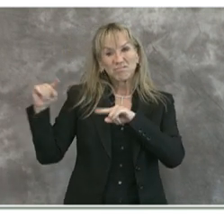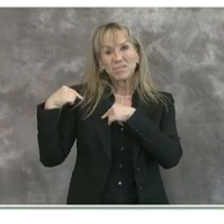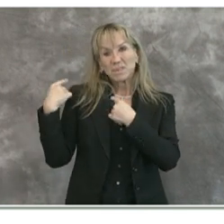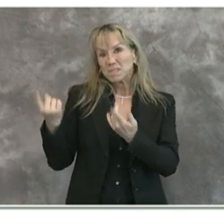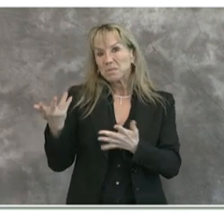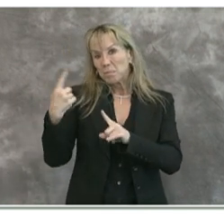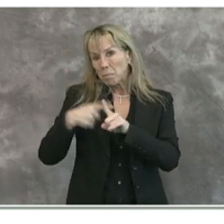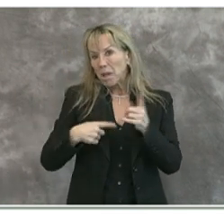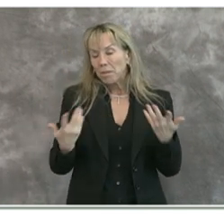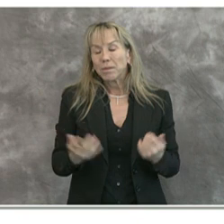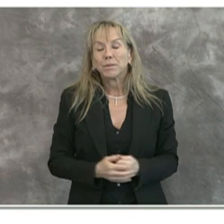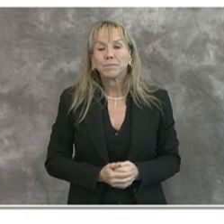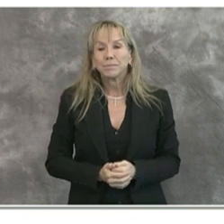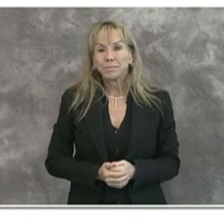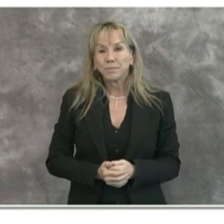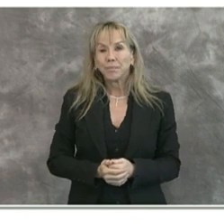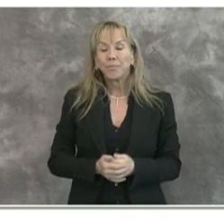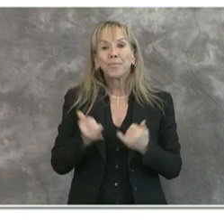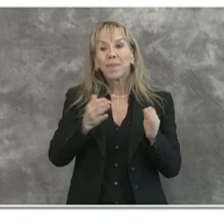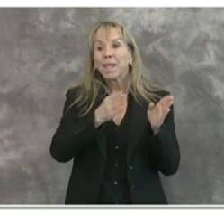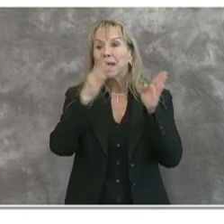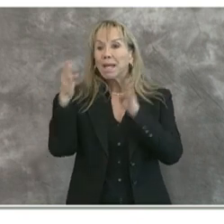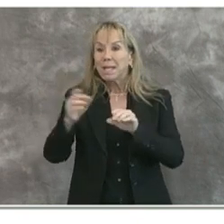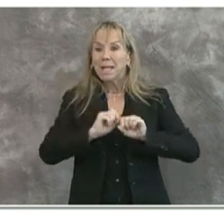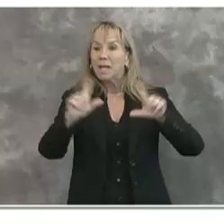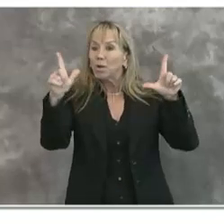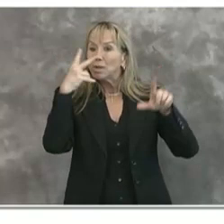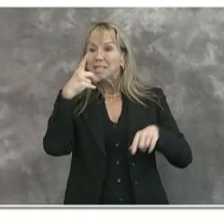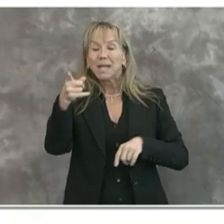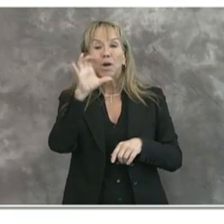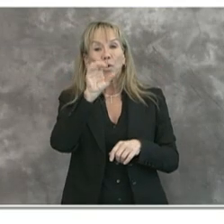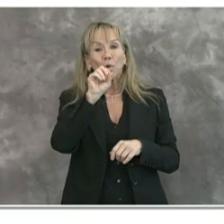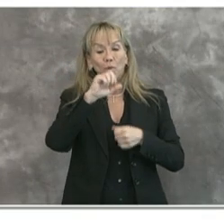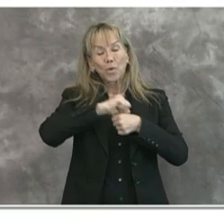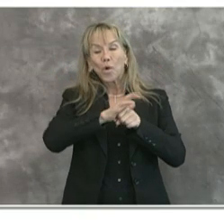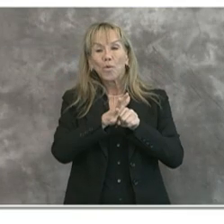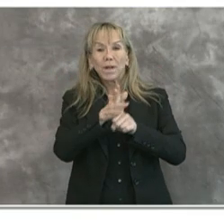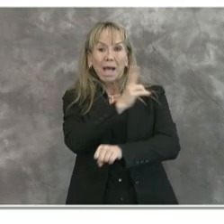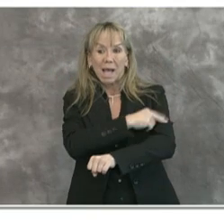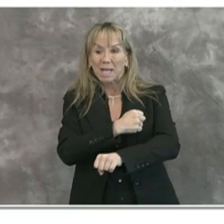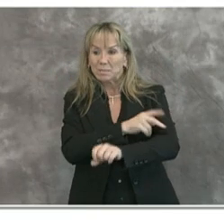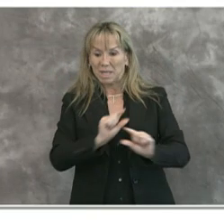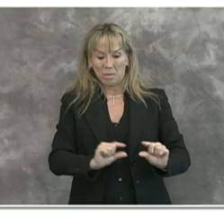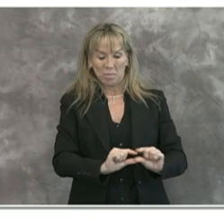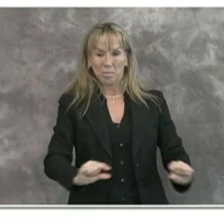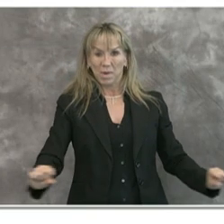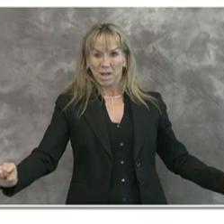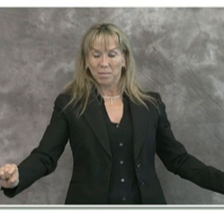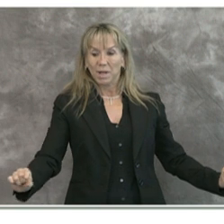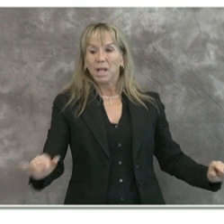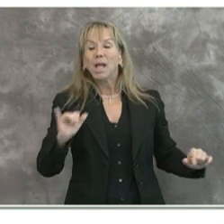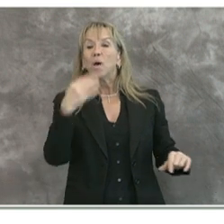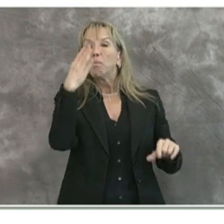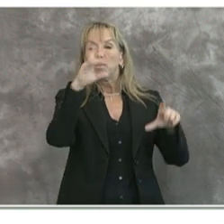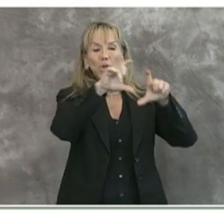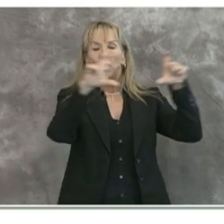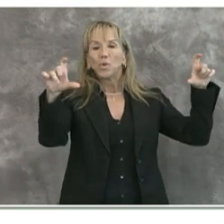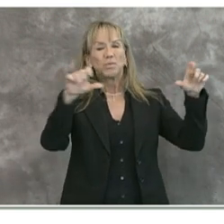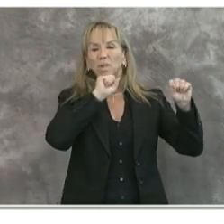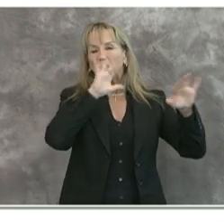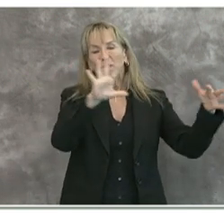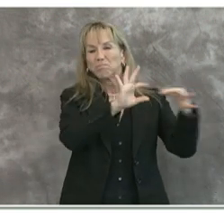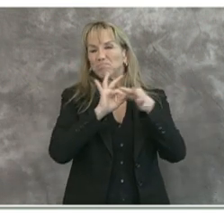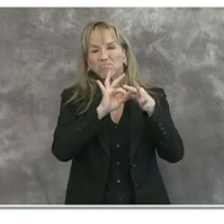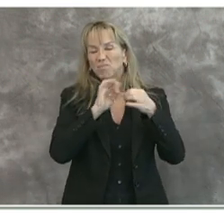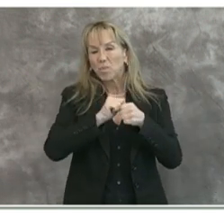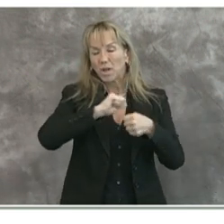of the last month or so. Next, you can see our COVID hospitalizations at the bottom, non-COVID hospitalizations at the top. Again,